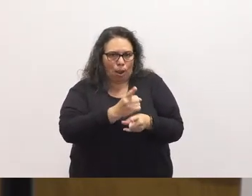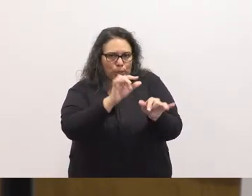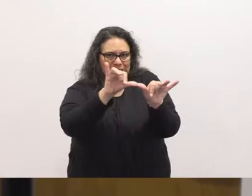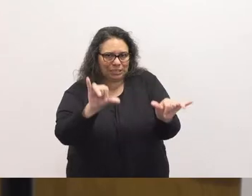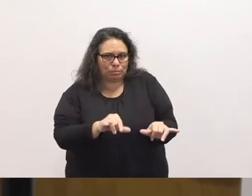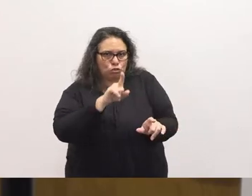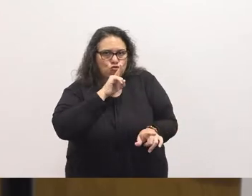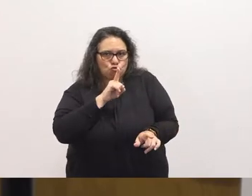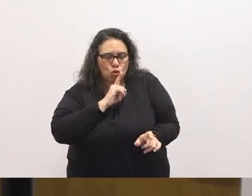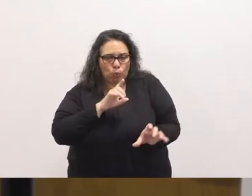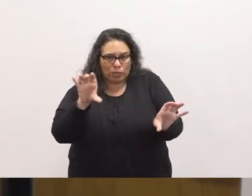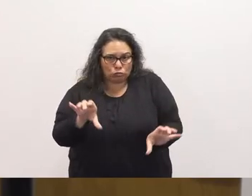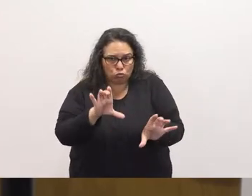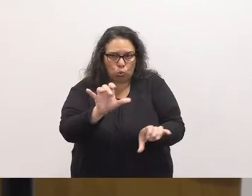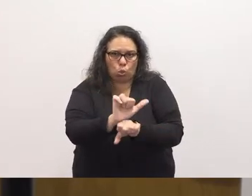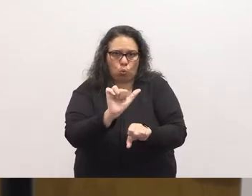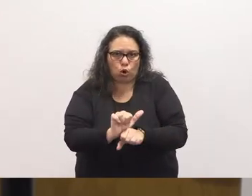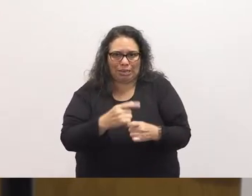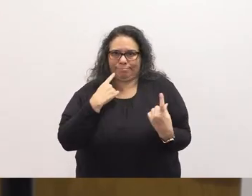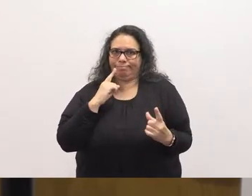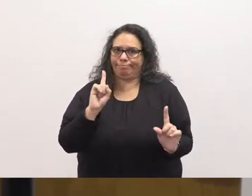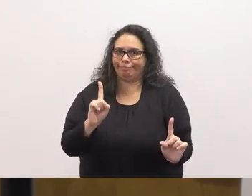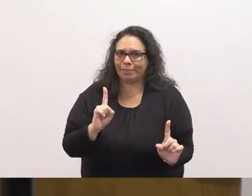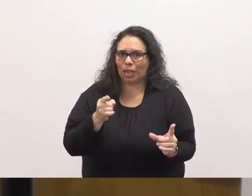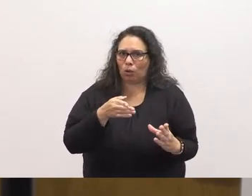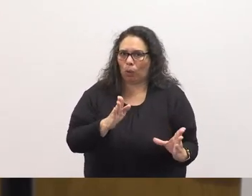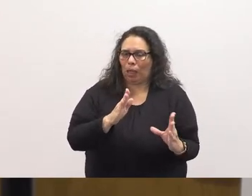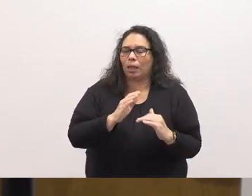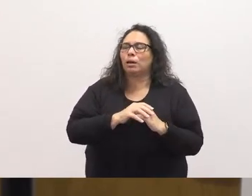execute the work in an efficient manner,